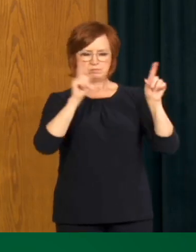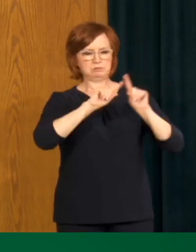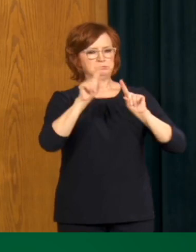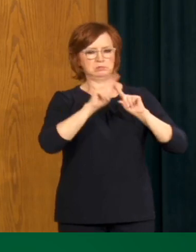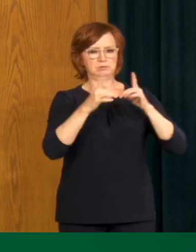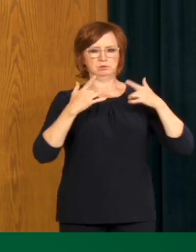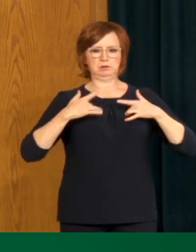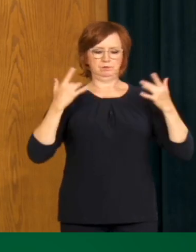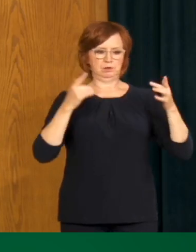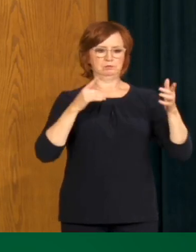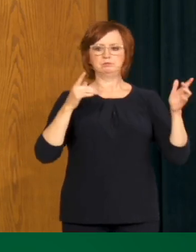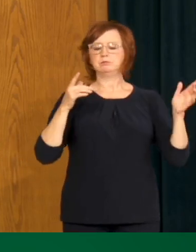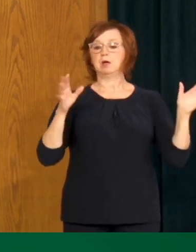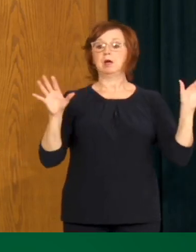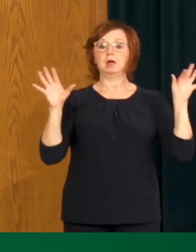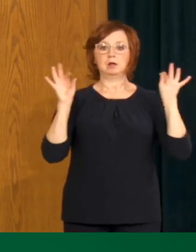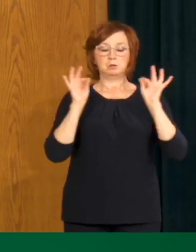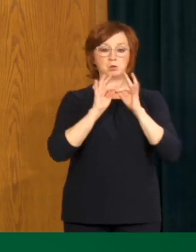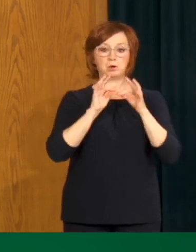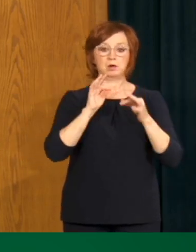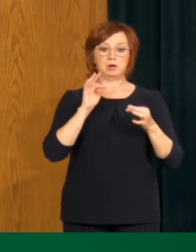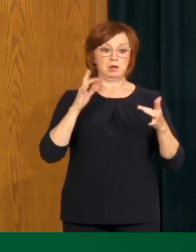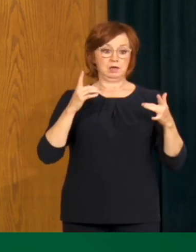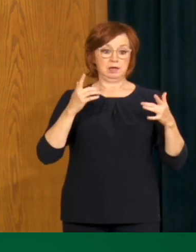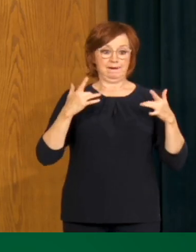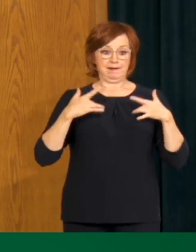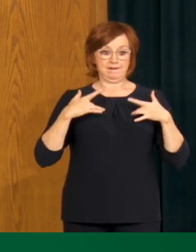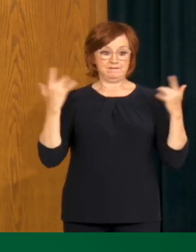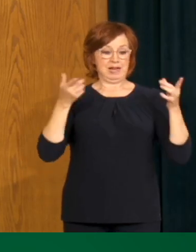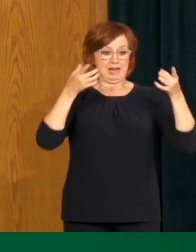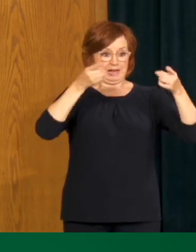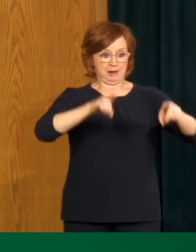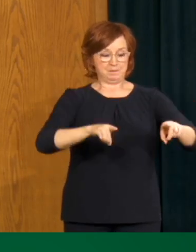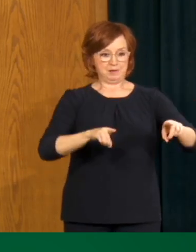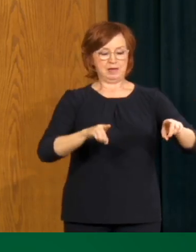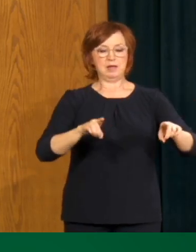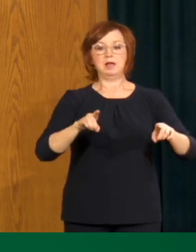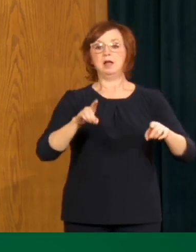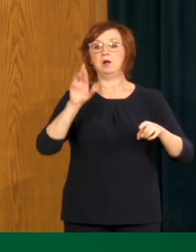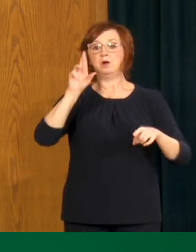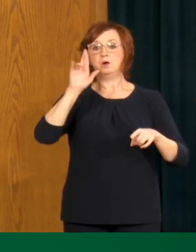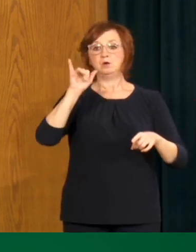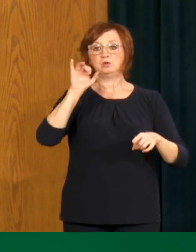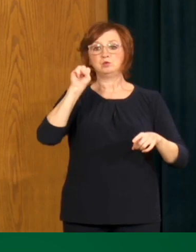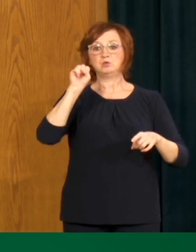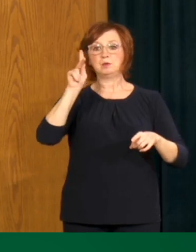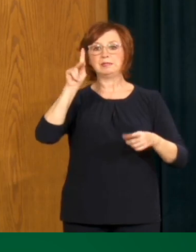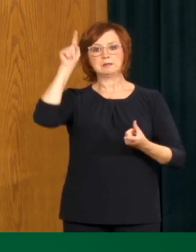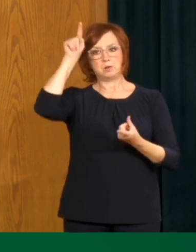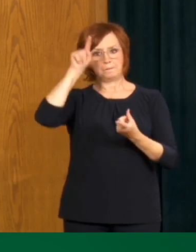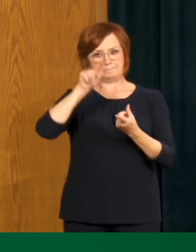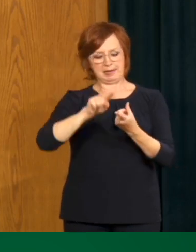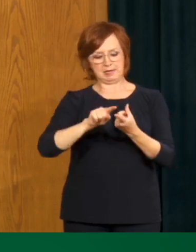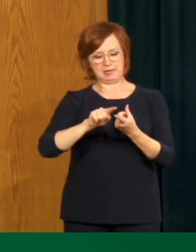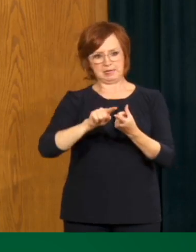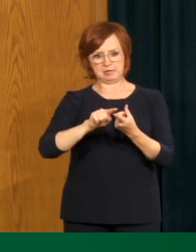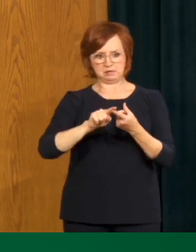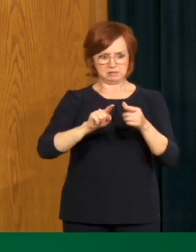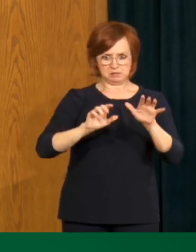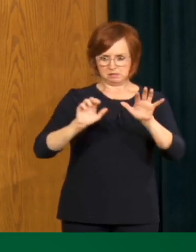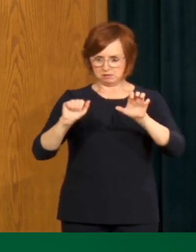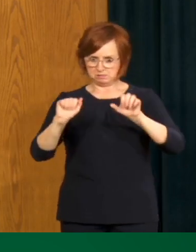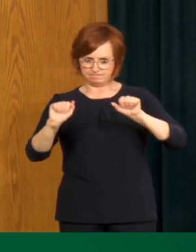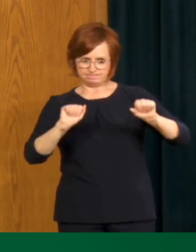that will minimize the risk. It will not eliminate the risk. But I think we all need to be thoughtful about who are